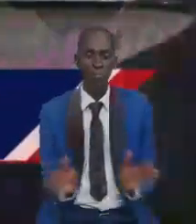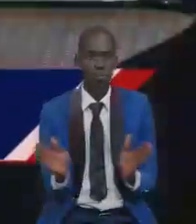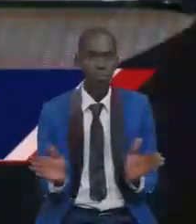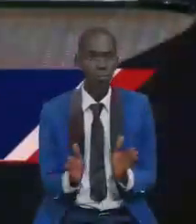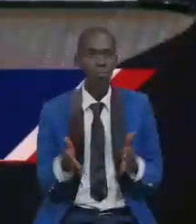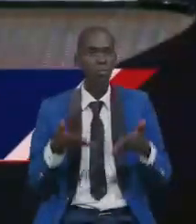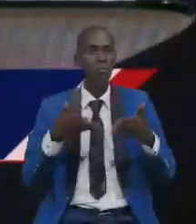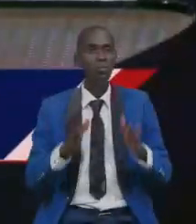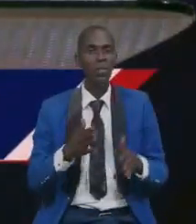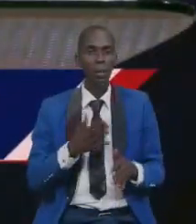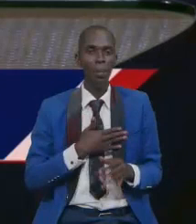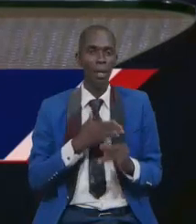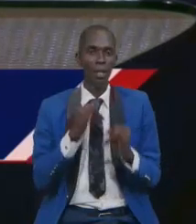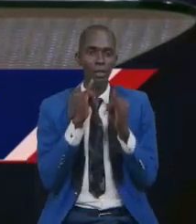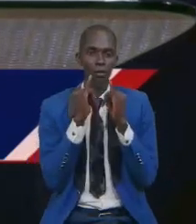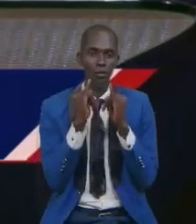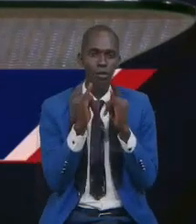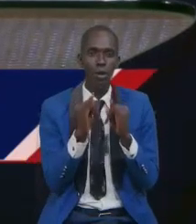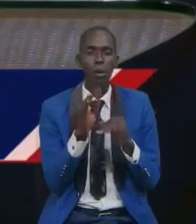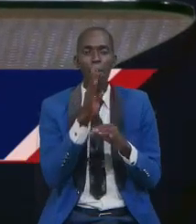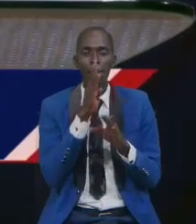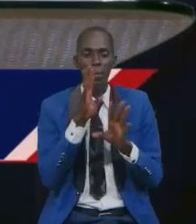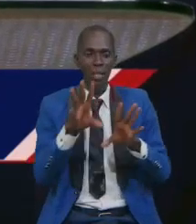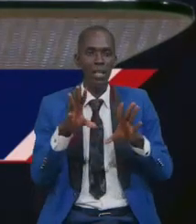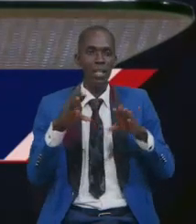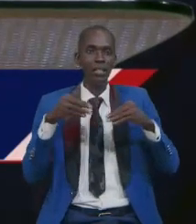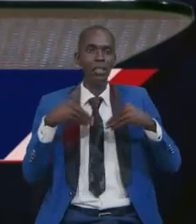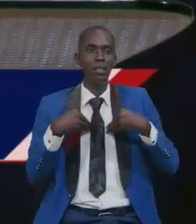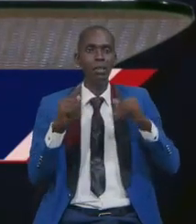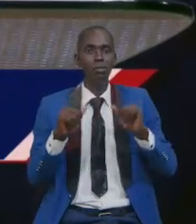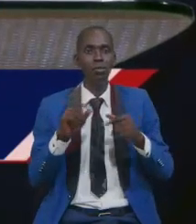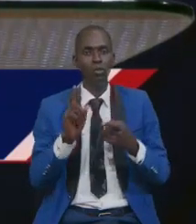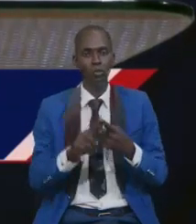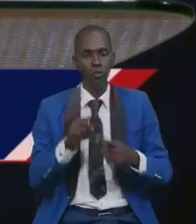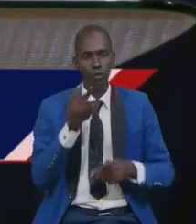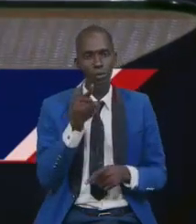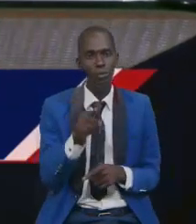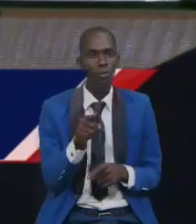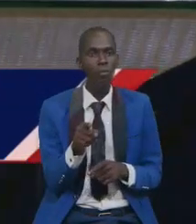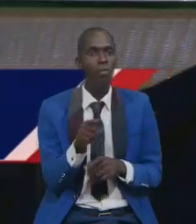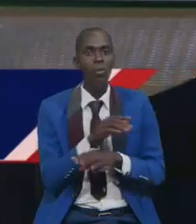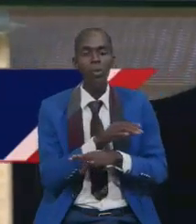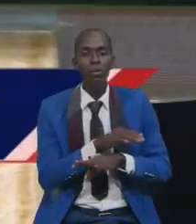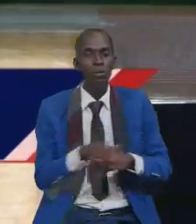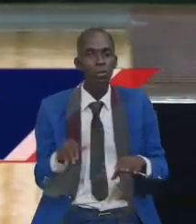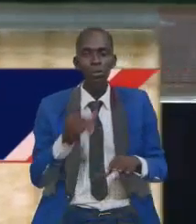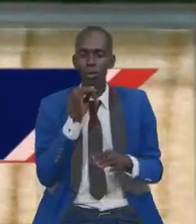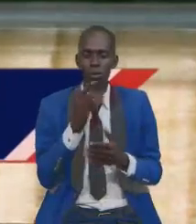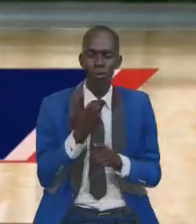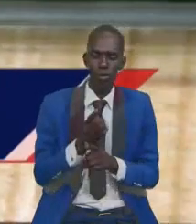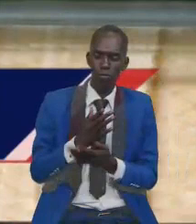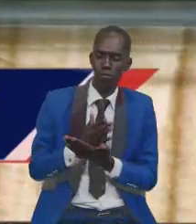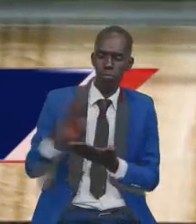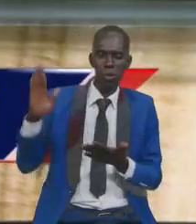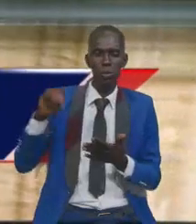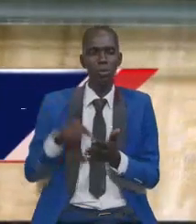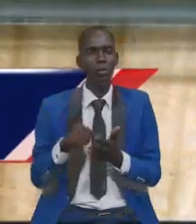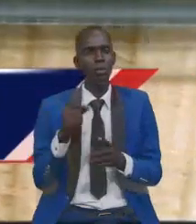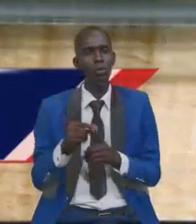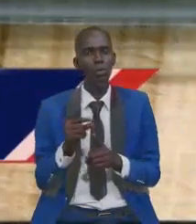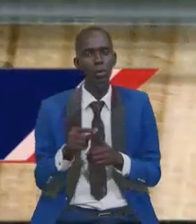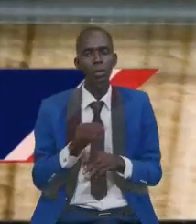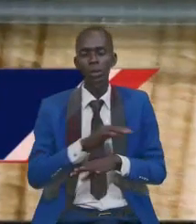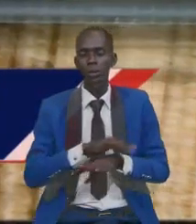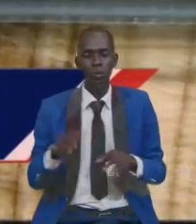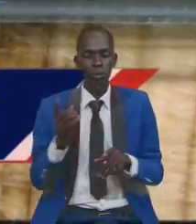my instruction be acceptable unto thee. Don't ship this one aside. Don't toss